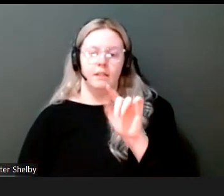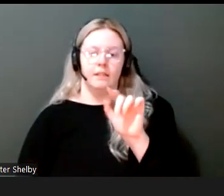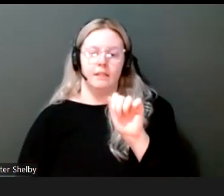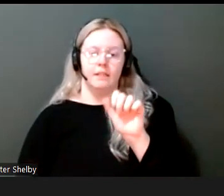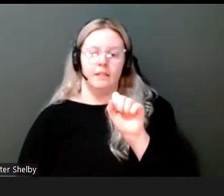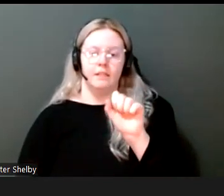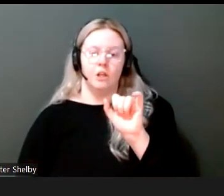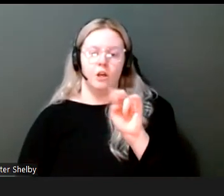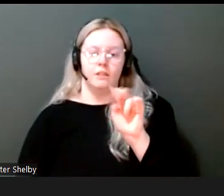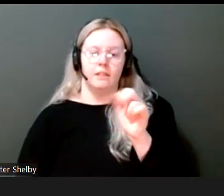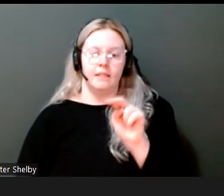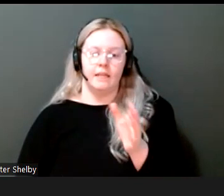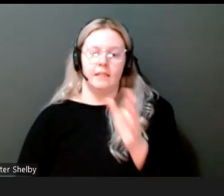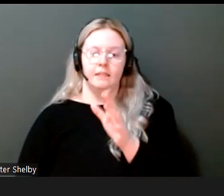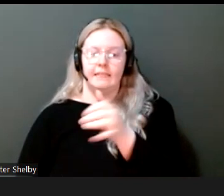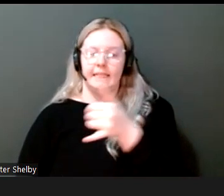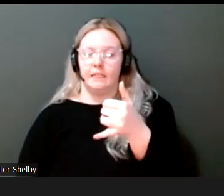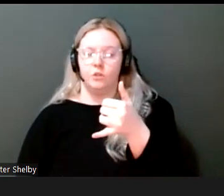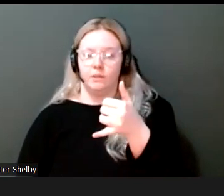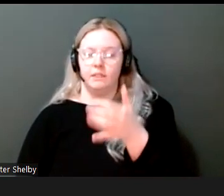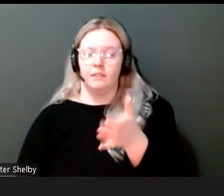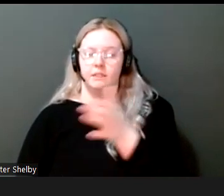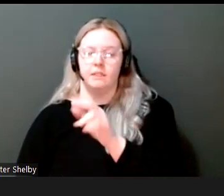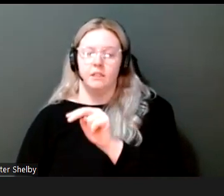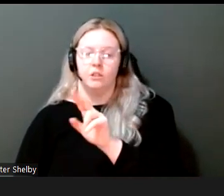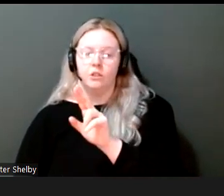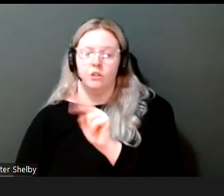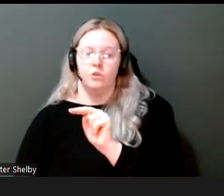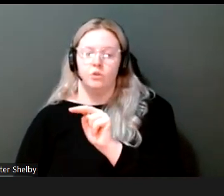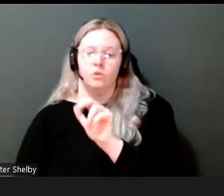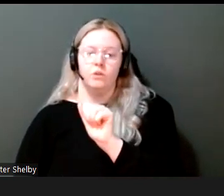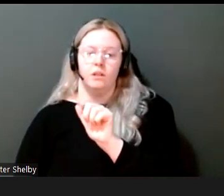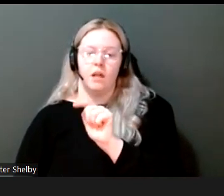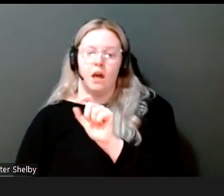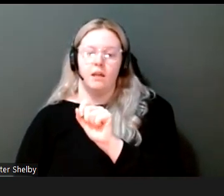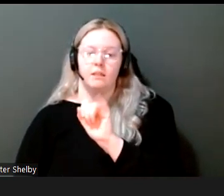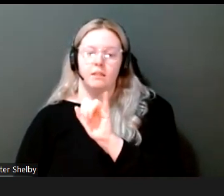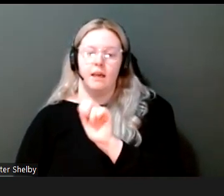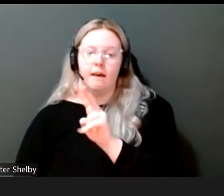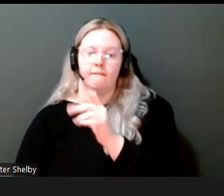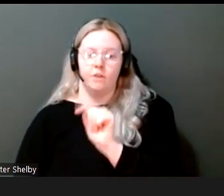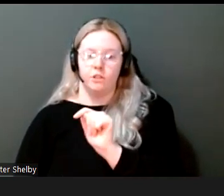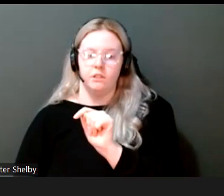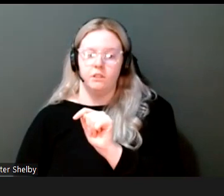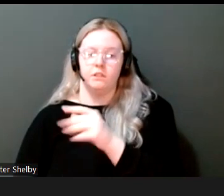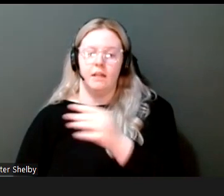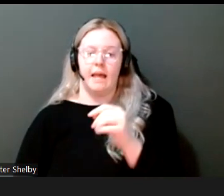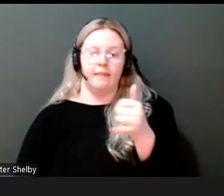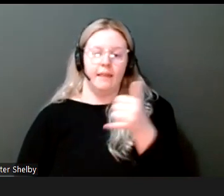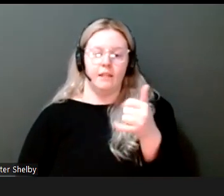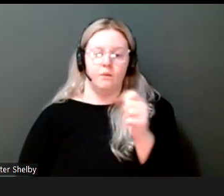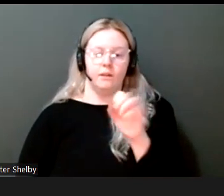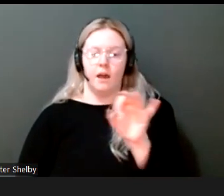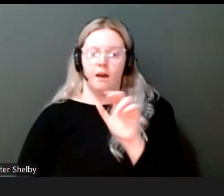and the Inuit of Nunatsiavut, and the Inuit of Nunatuavut. We